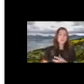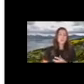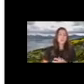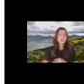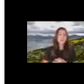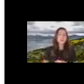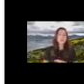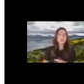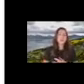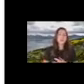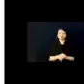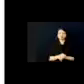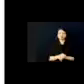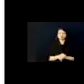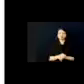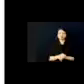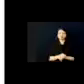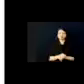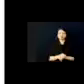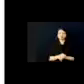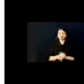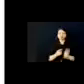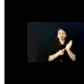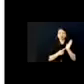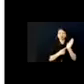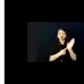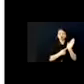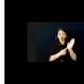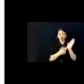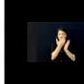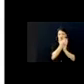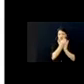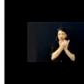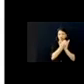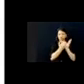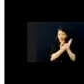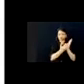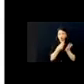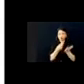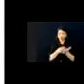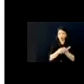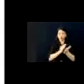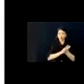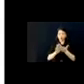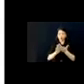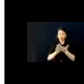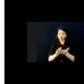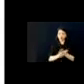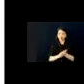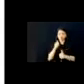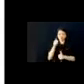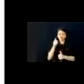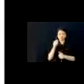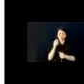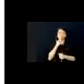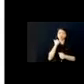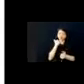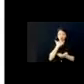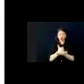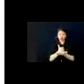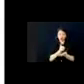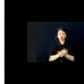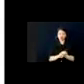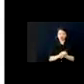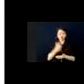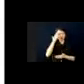Now, there's a question of why hasn't that happened already? There's e-money. There's also a terrific ATM network in Indonesia that works really well